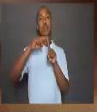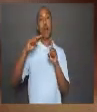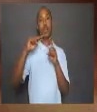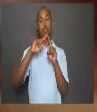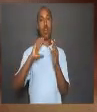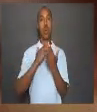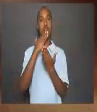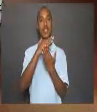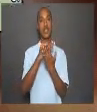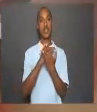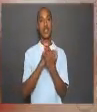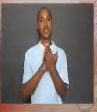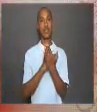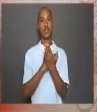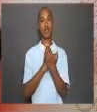lesson.